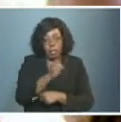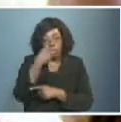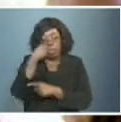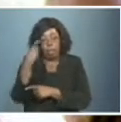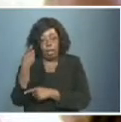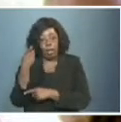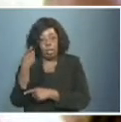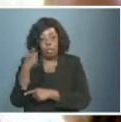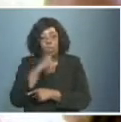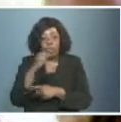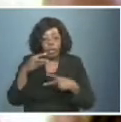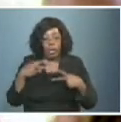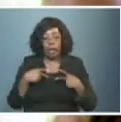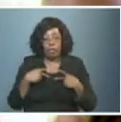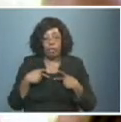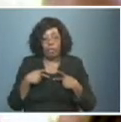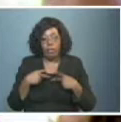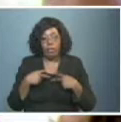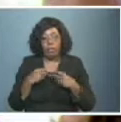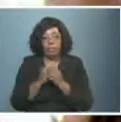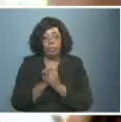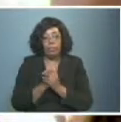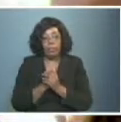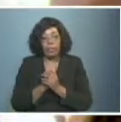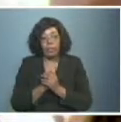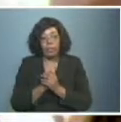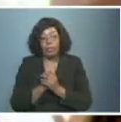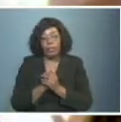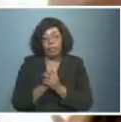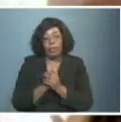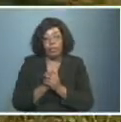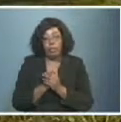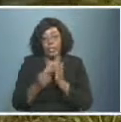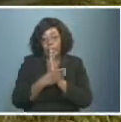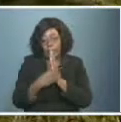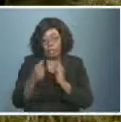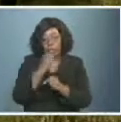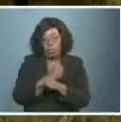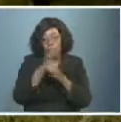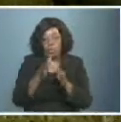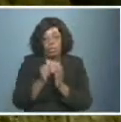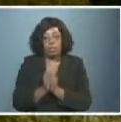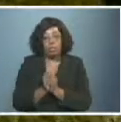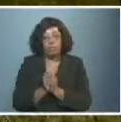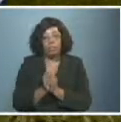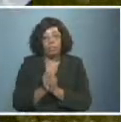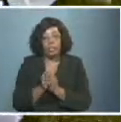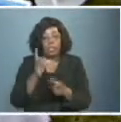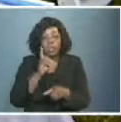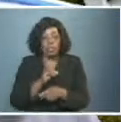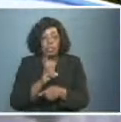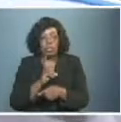because we do not have the bank of skilled labor to meet the demand. President of LJM Academy, Dr.